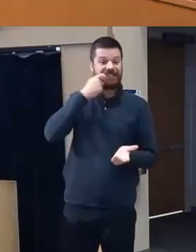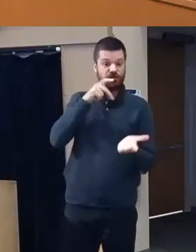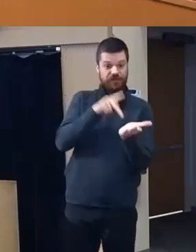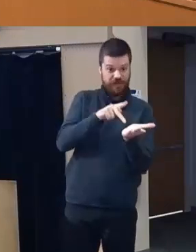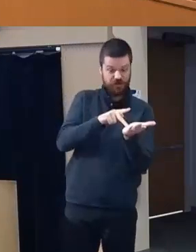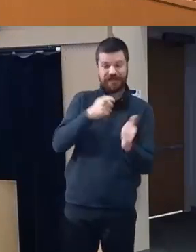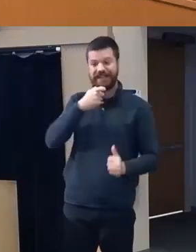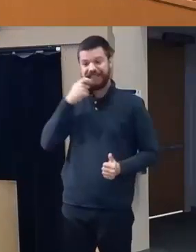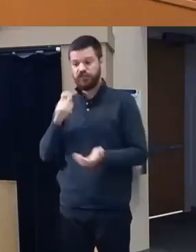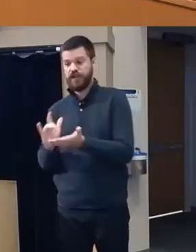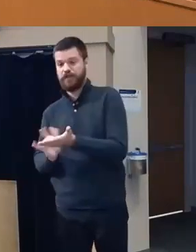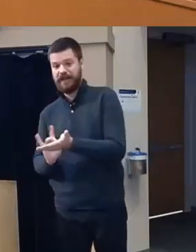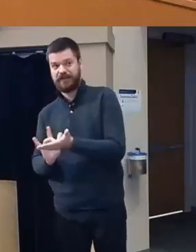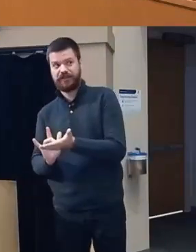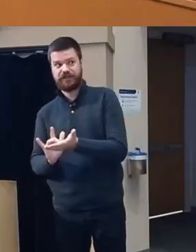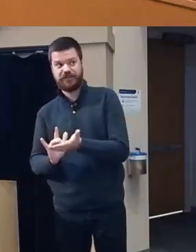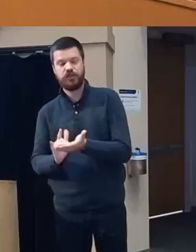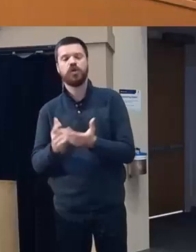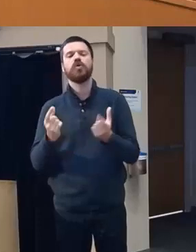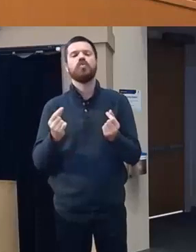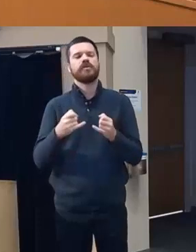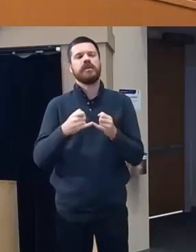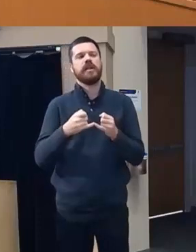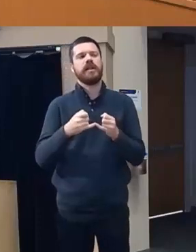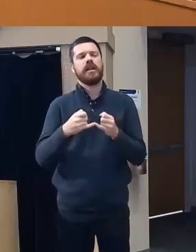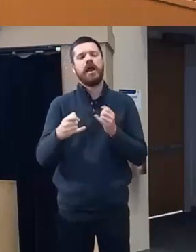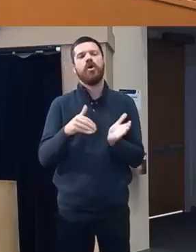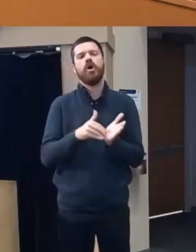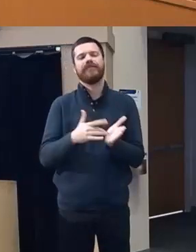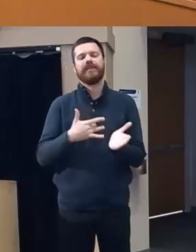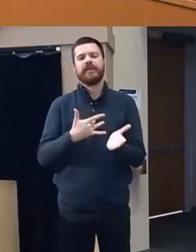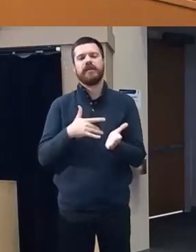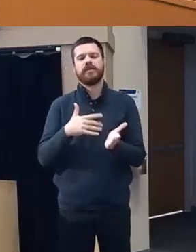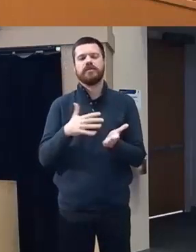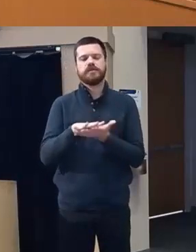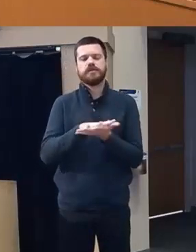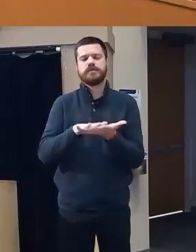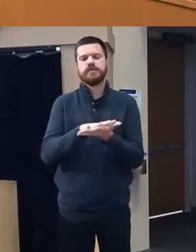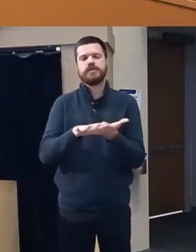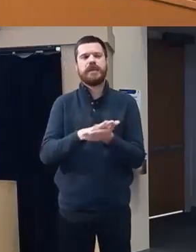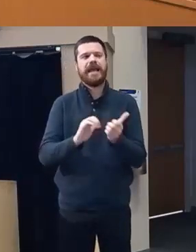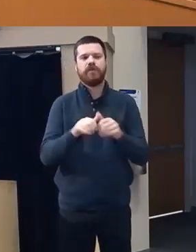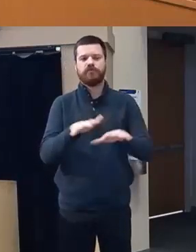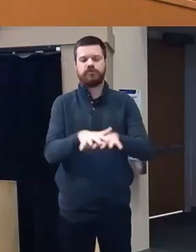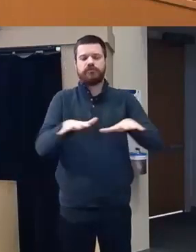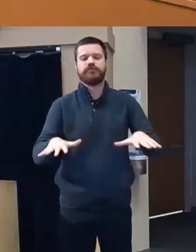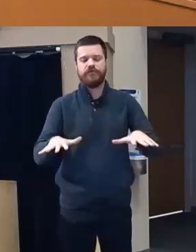and addiction medicine, as the lines between the two tend to be blurred? Oh,